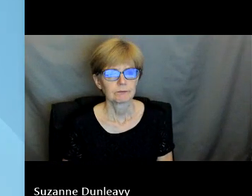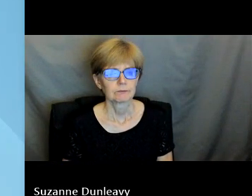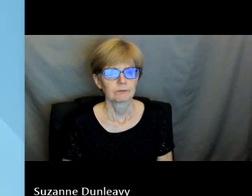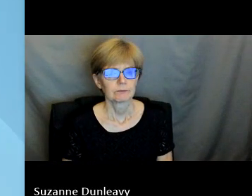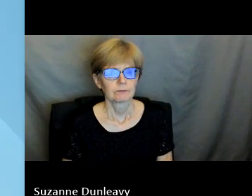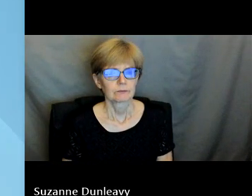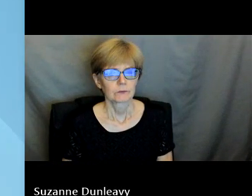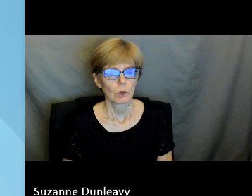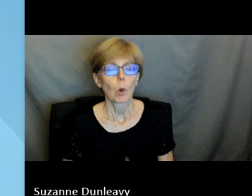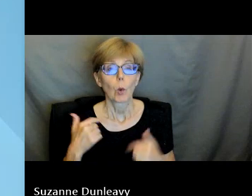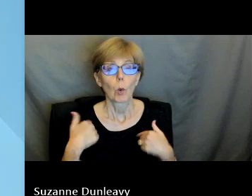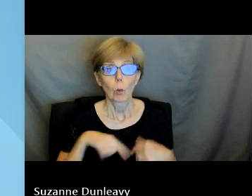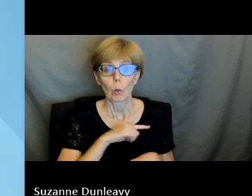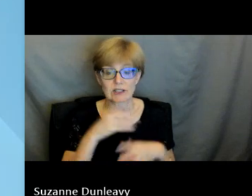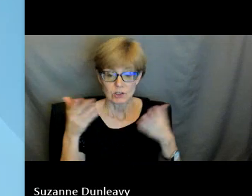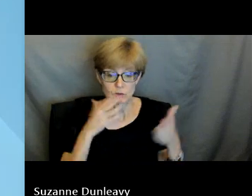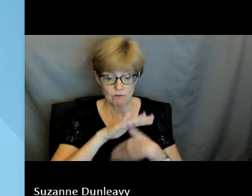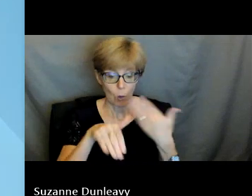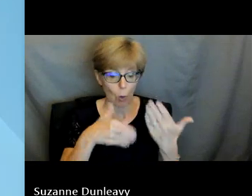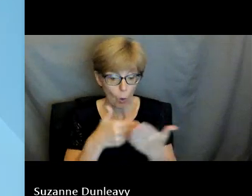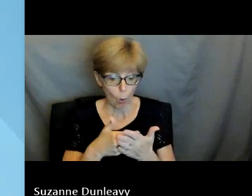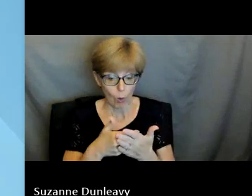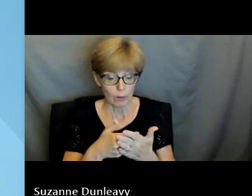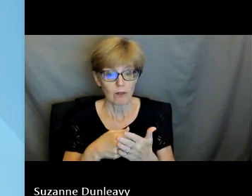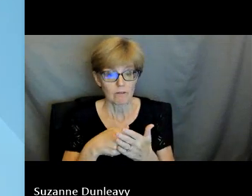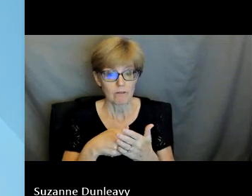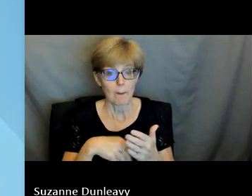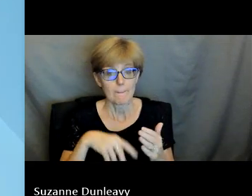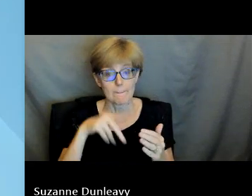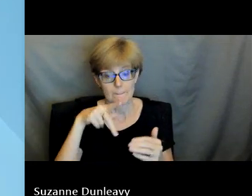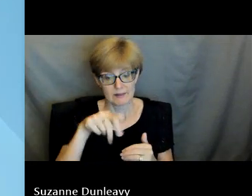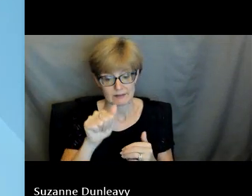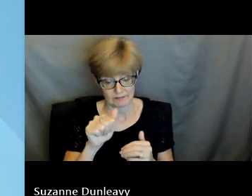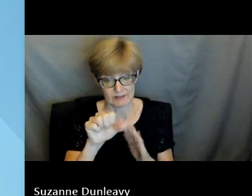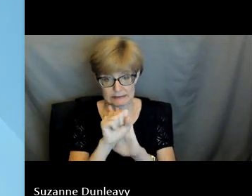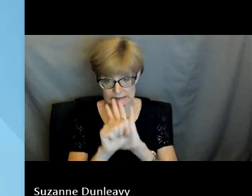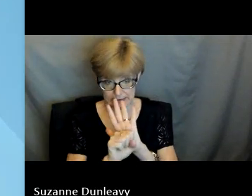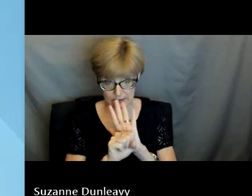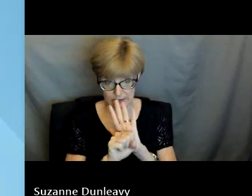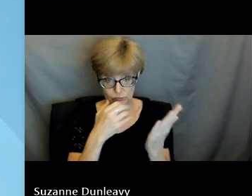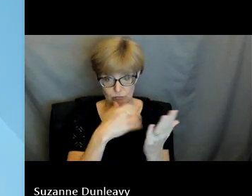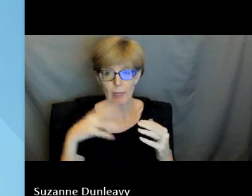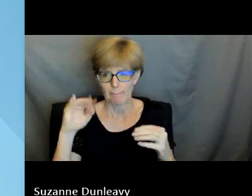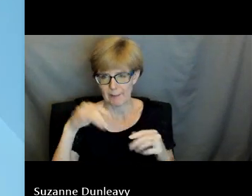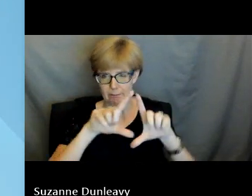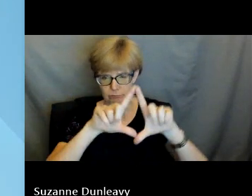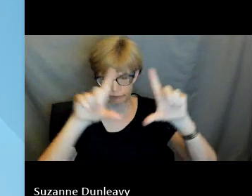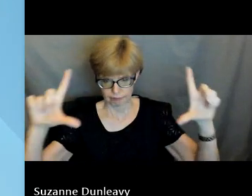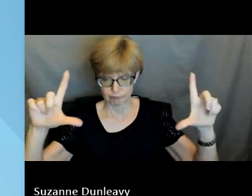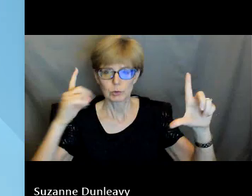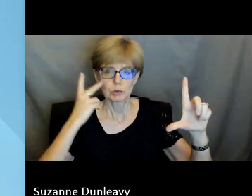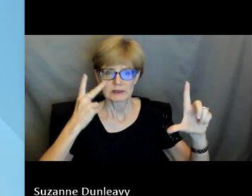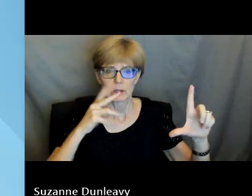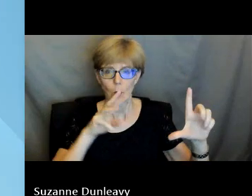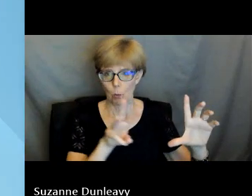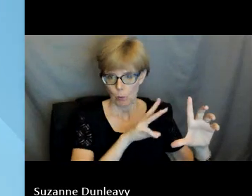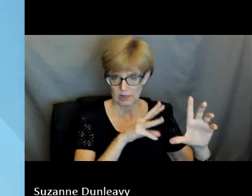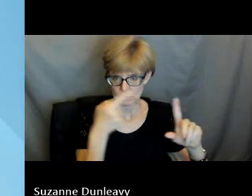We serve the entire state of Pennsylvania, and you can see our regions on the map on the screen. So the western part of